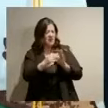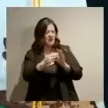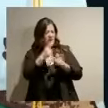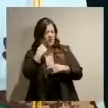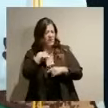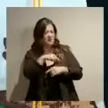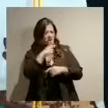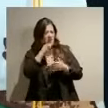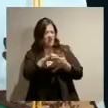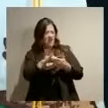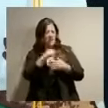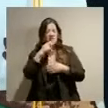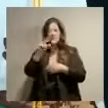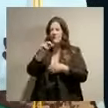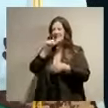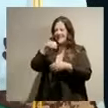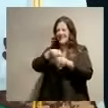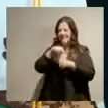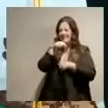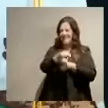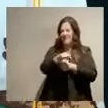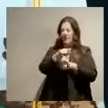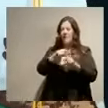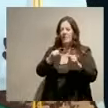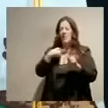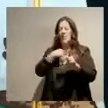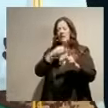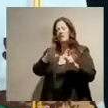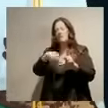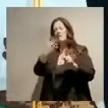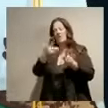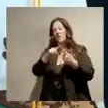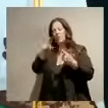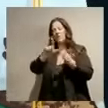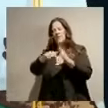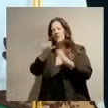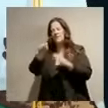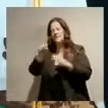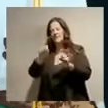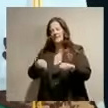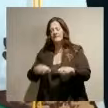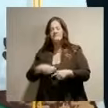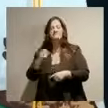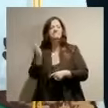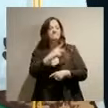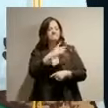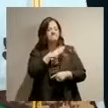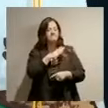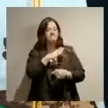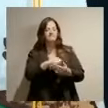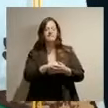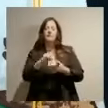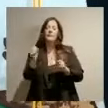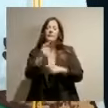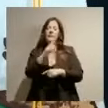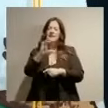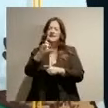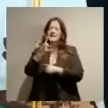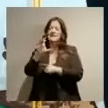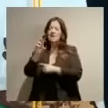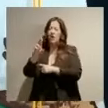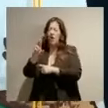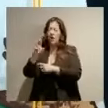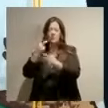it's in the introduction there, but it's something that we could provide, follow up and provide for you. Okay. And then the CDCR